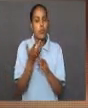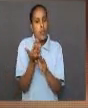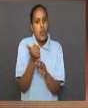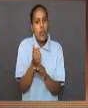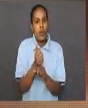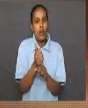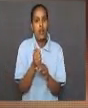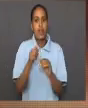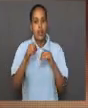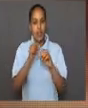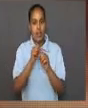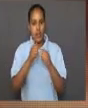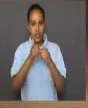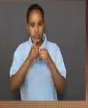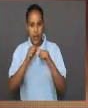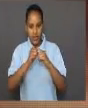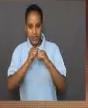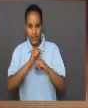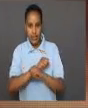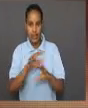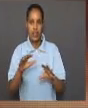before expanding outwards.